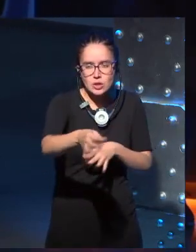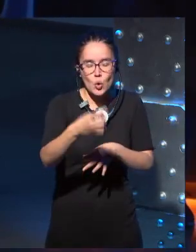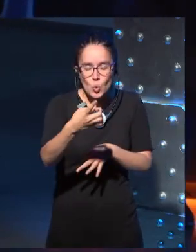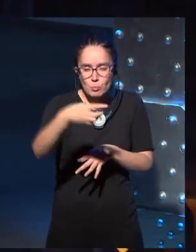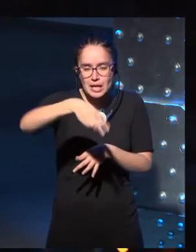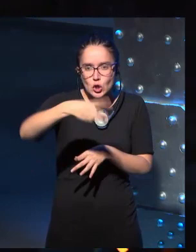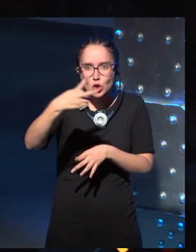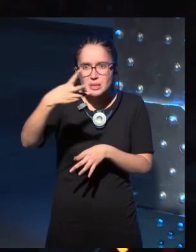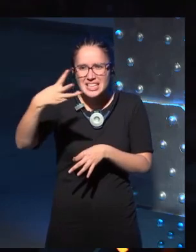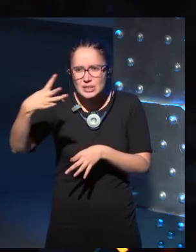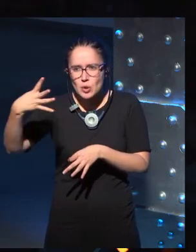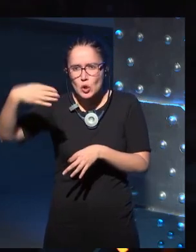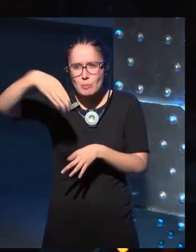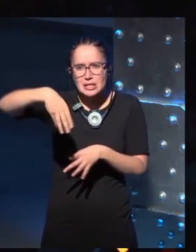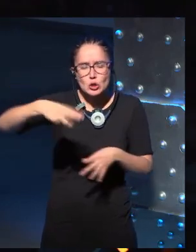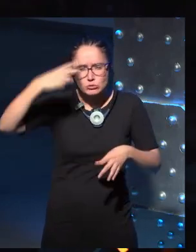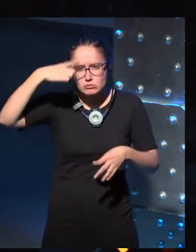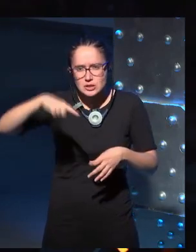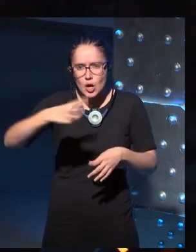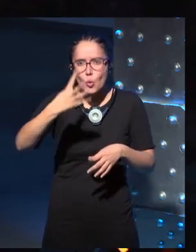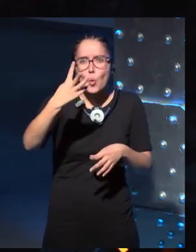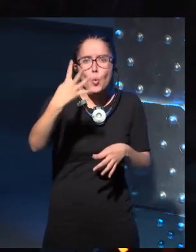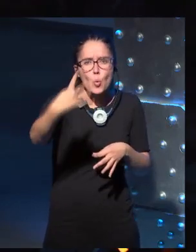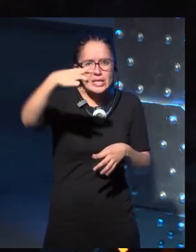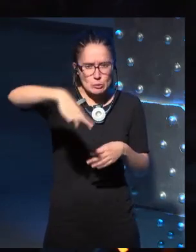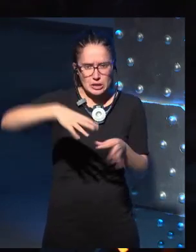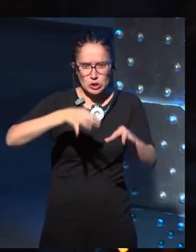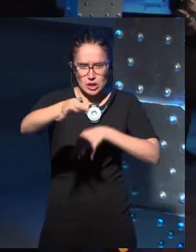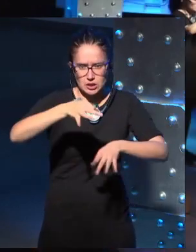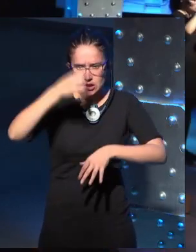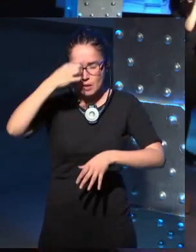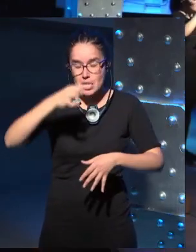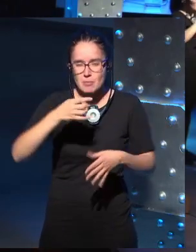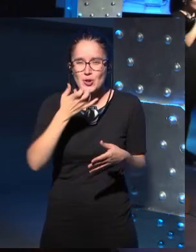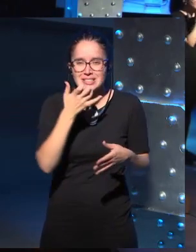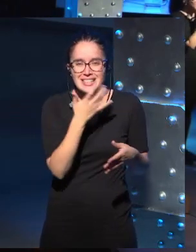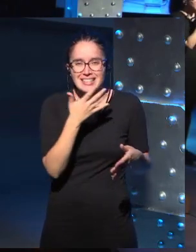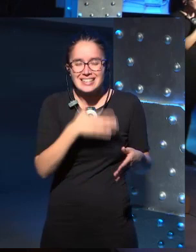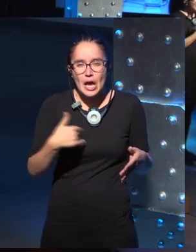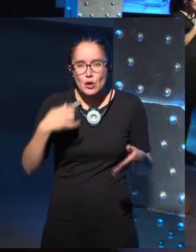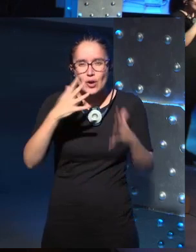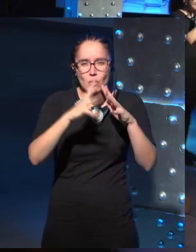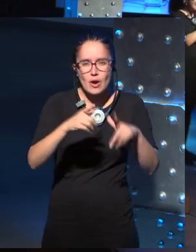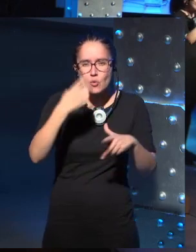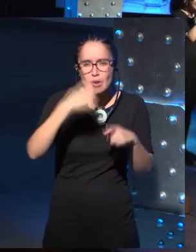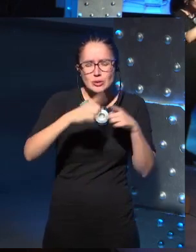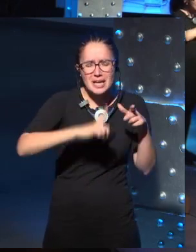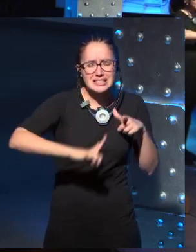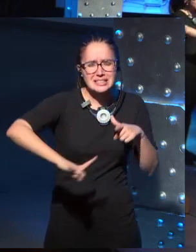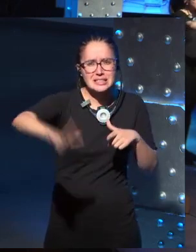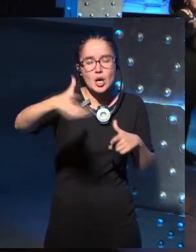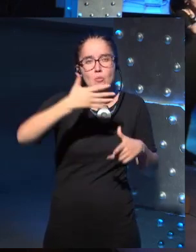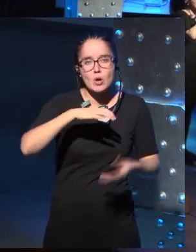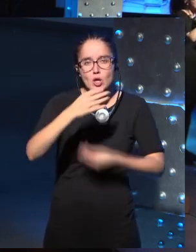2, 3, you're 4 meters away from me. If I want to see something that's further still, I can use a